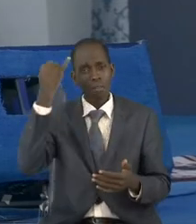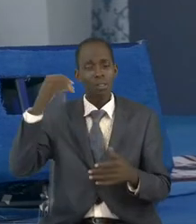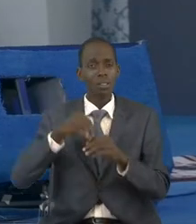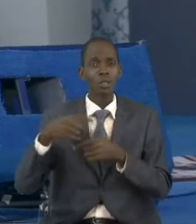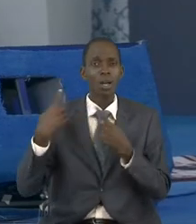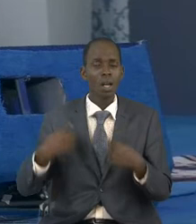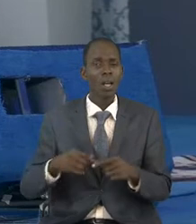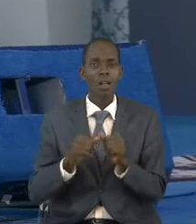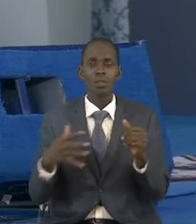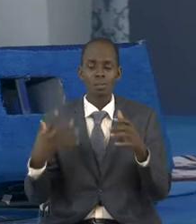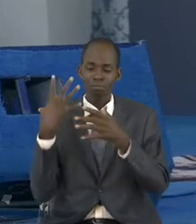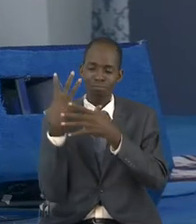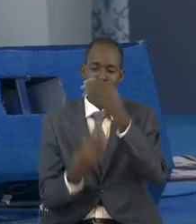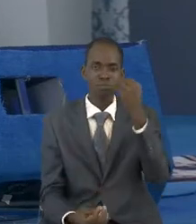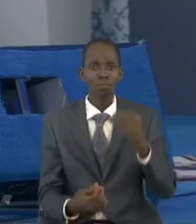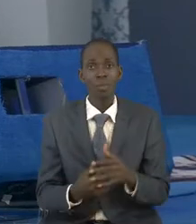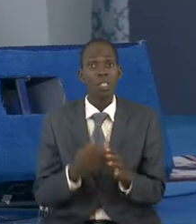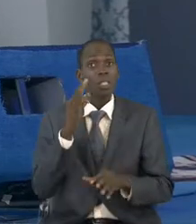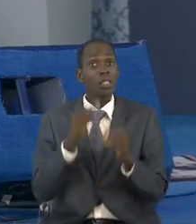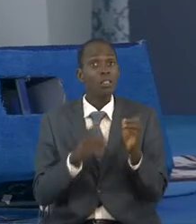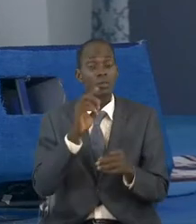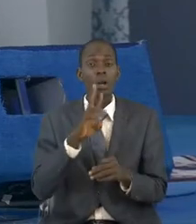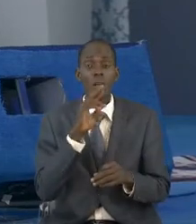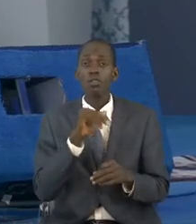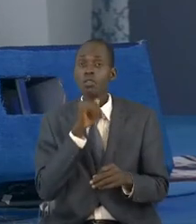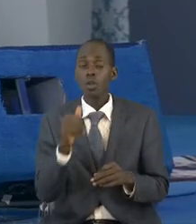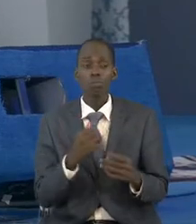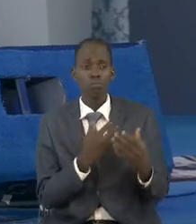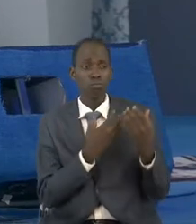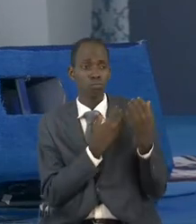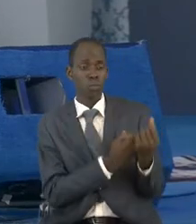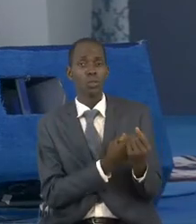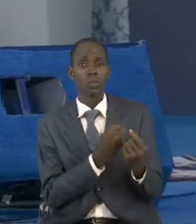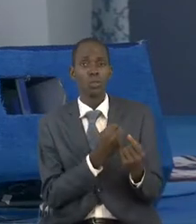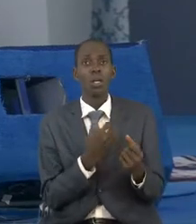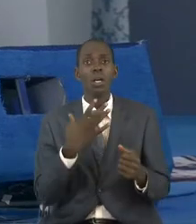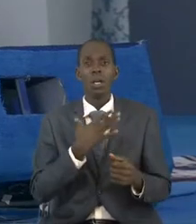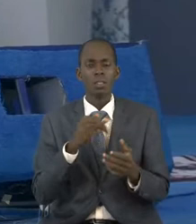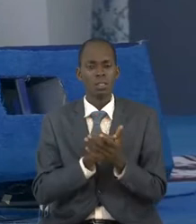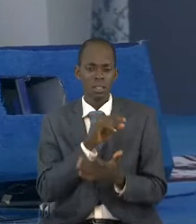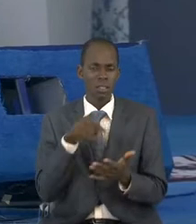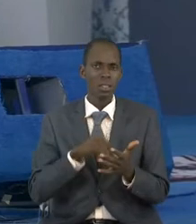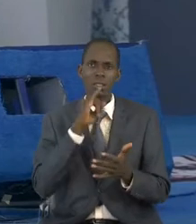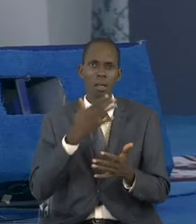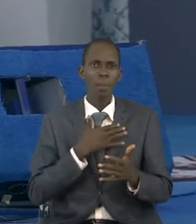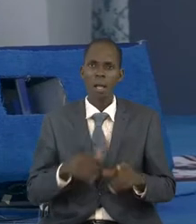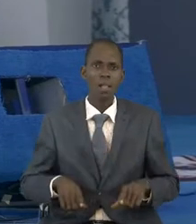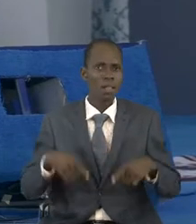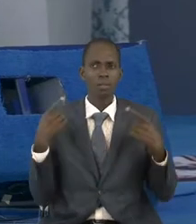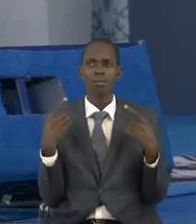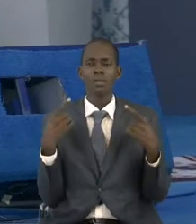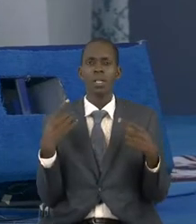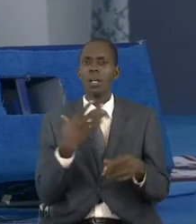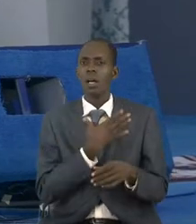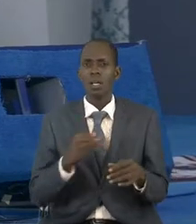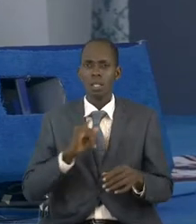everything evaporates. If you are not courageous, if you don't say, this is my life, I was born